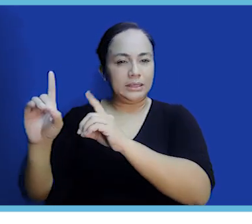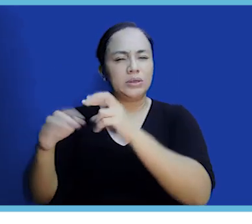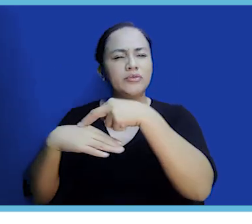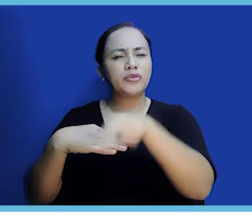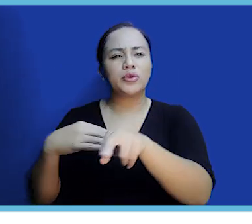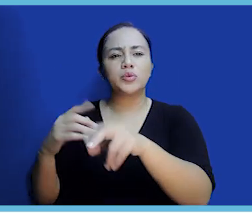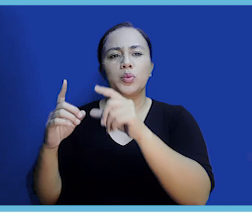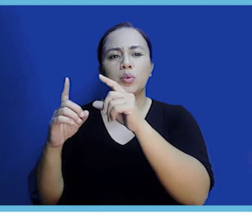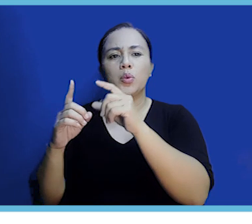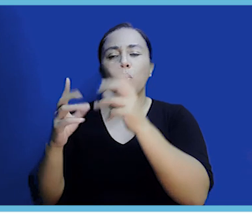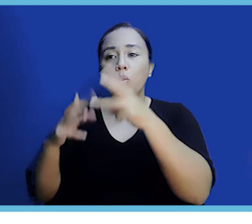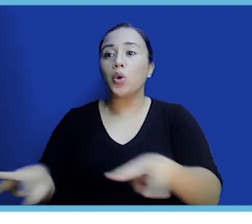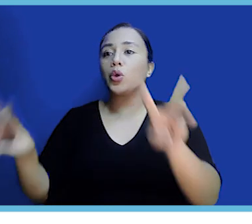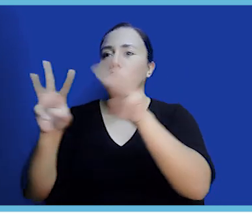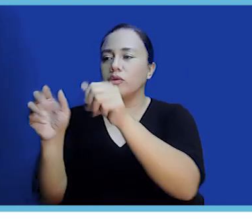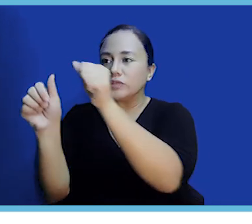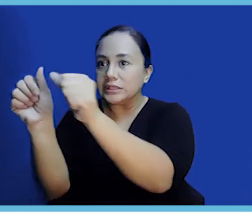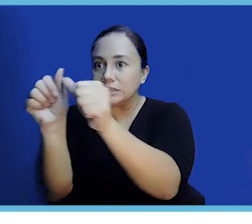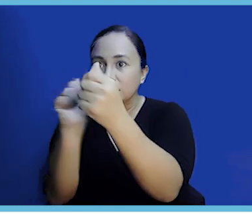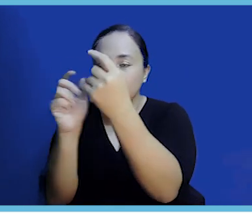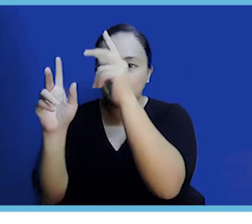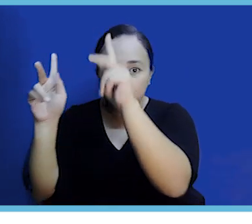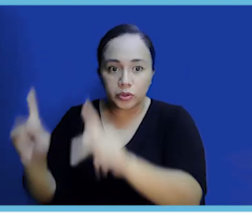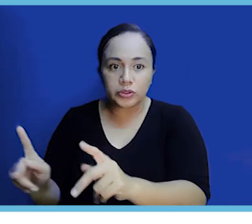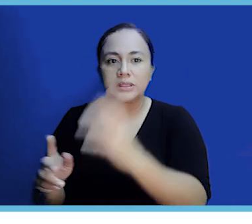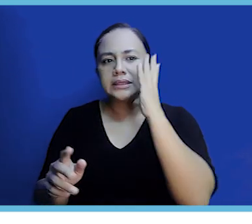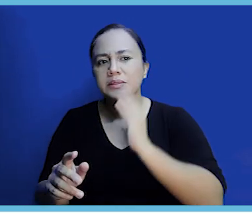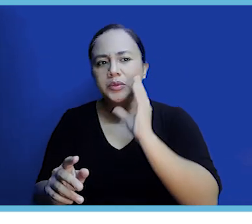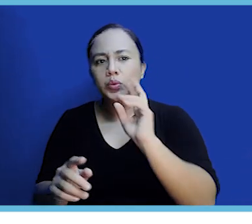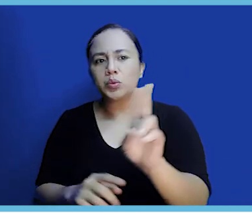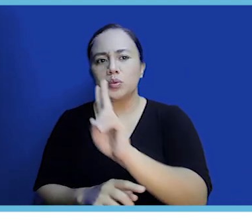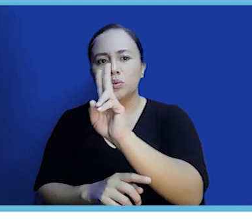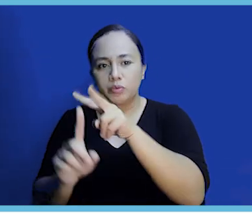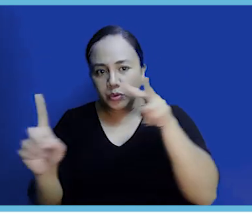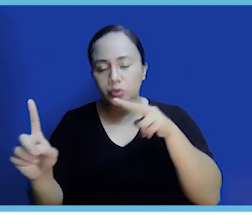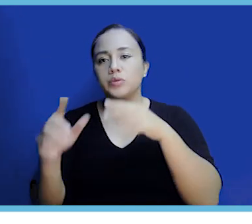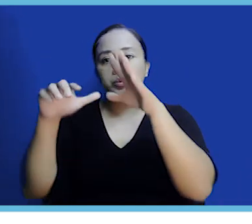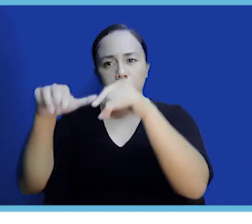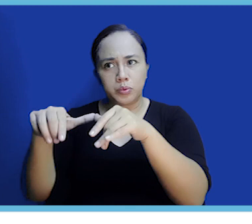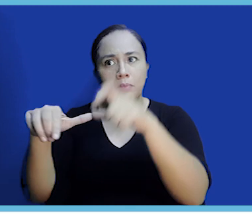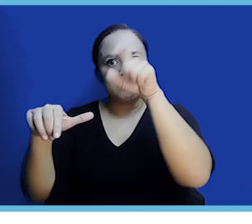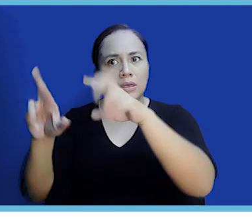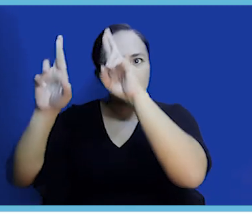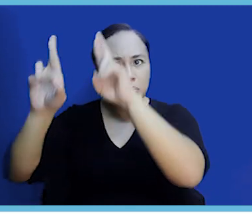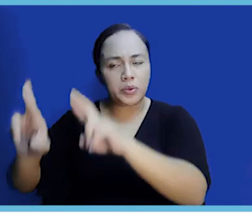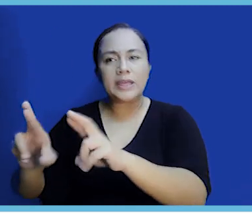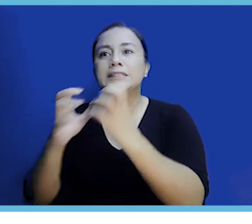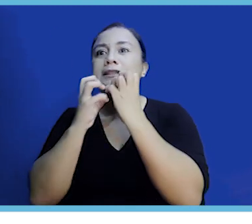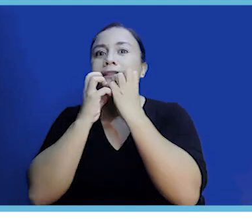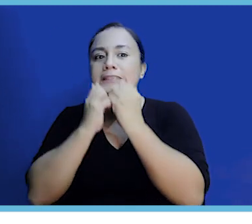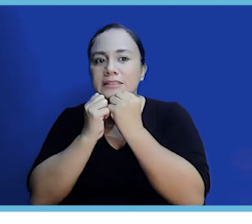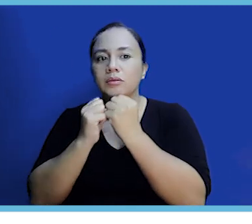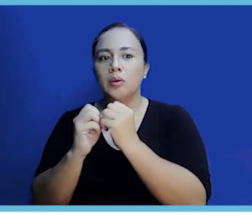Inherent dignity refers to the worth of every person. The experiences and views of persons with disabilities are